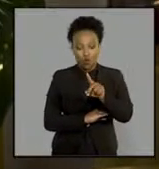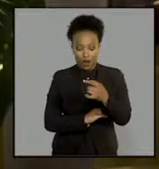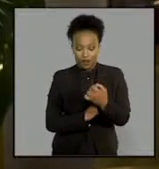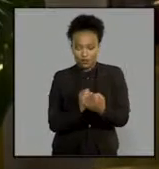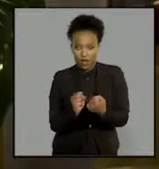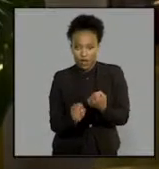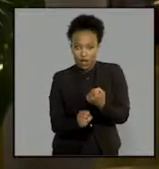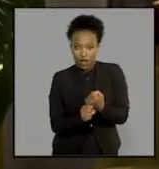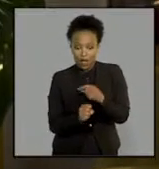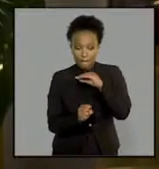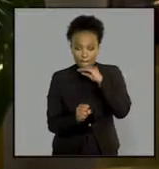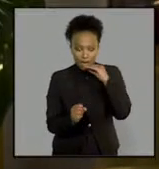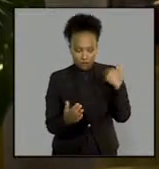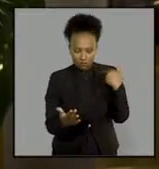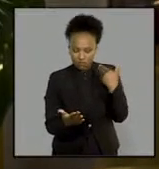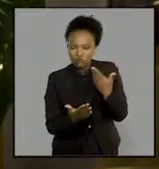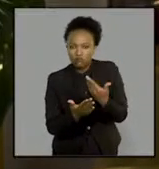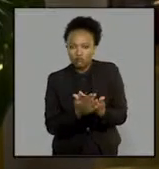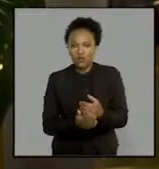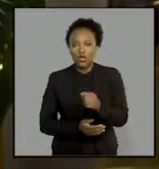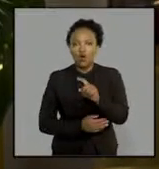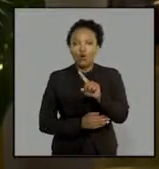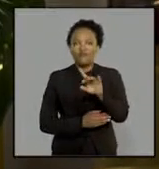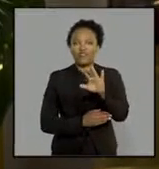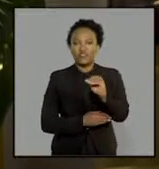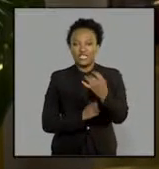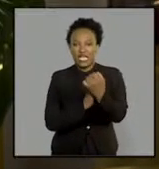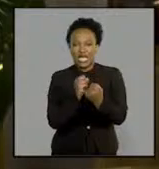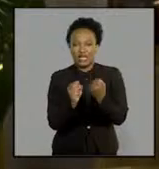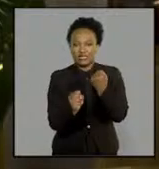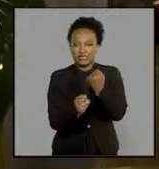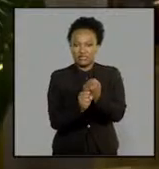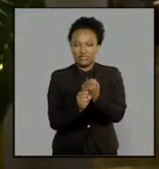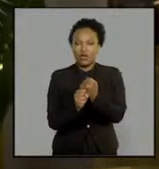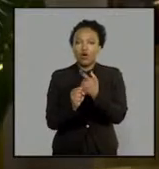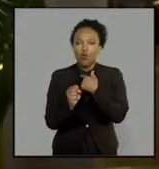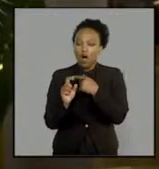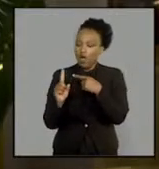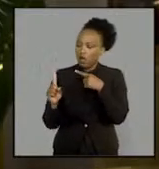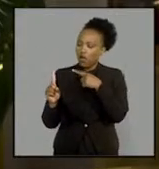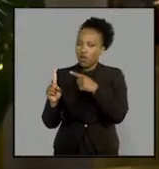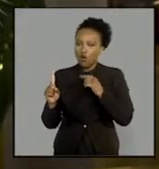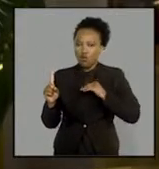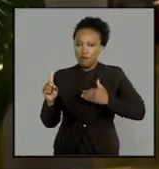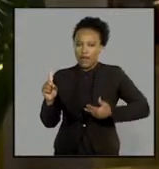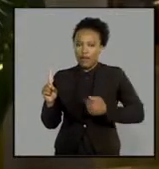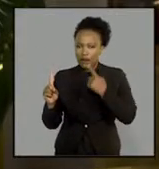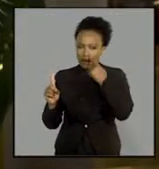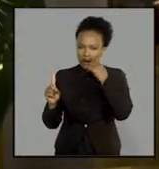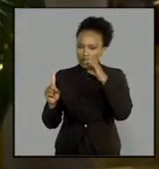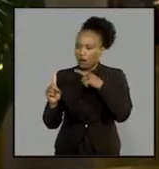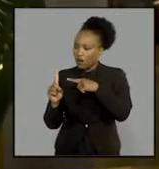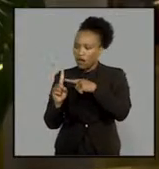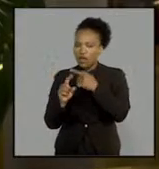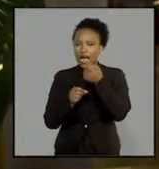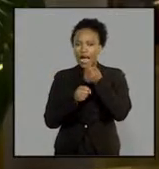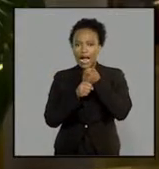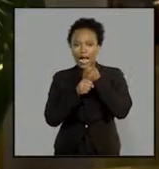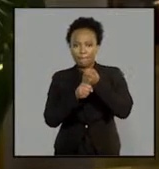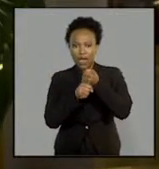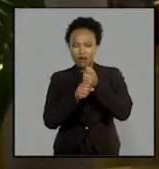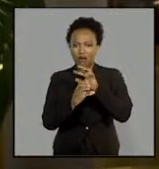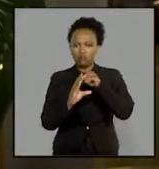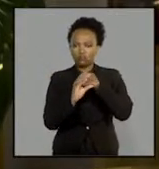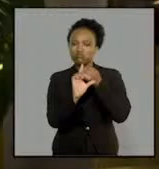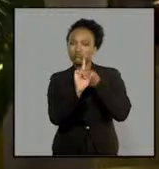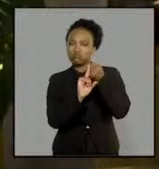2021 marks the 150th anniversary of the struggle icon and human rights campaigner Charlotte